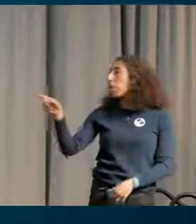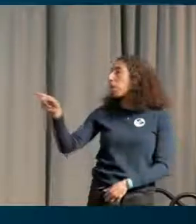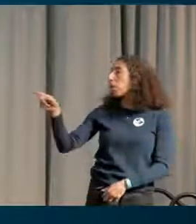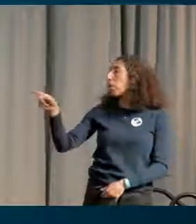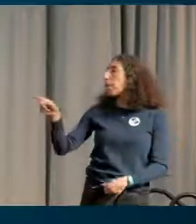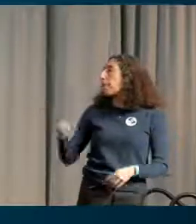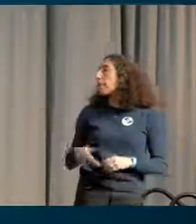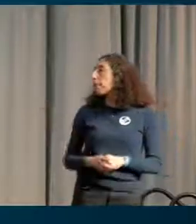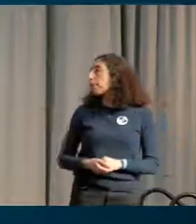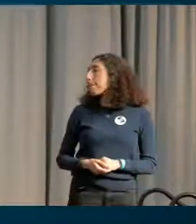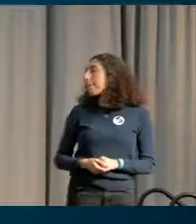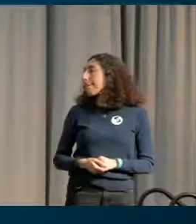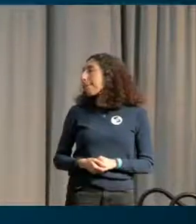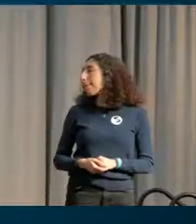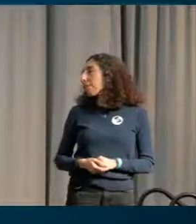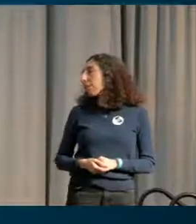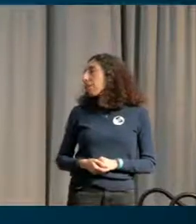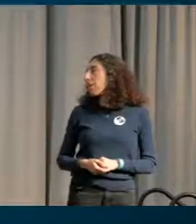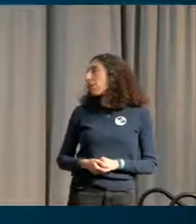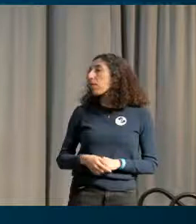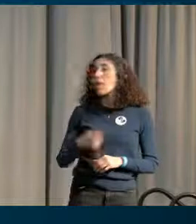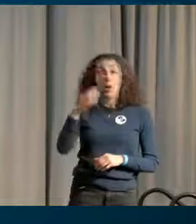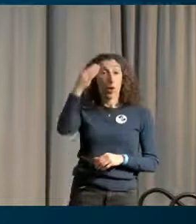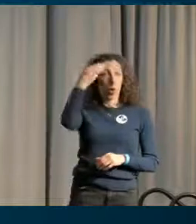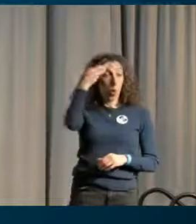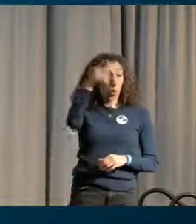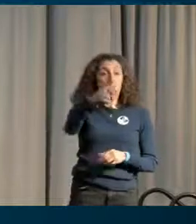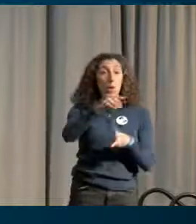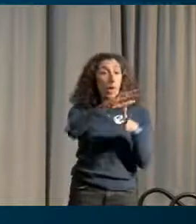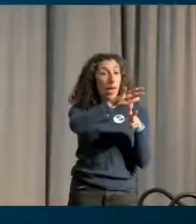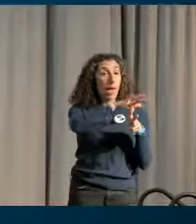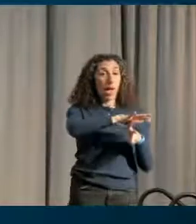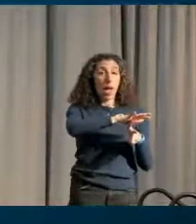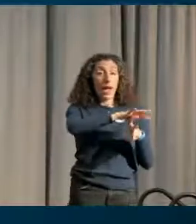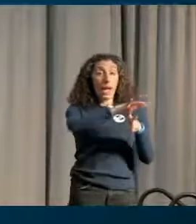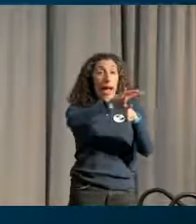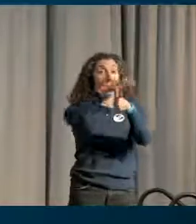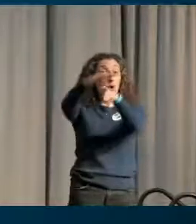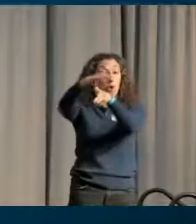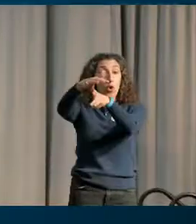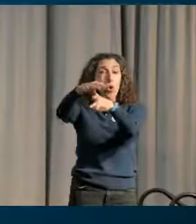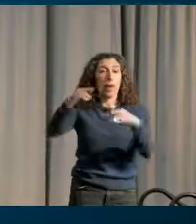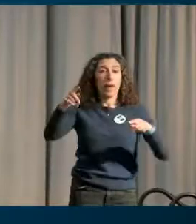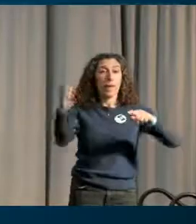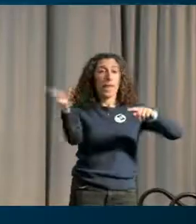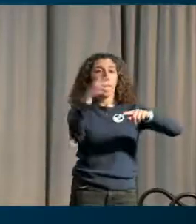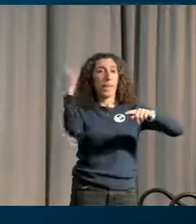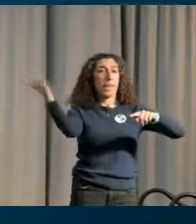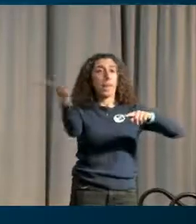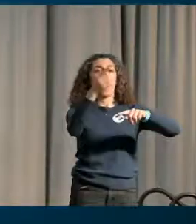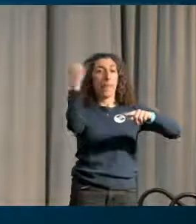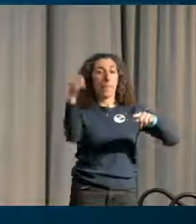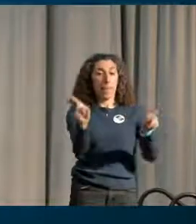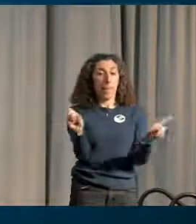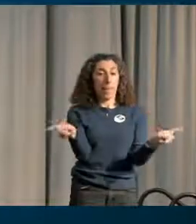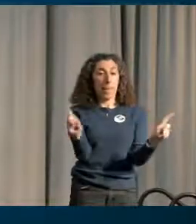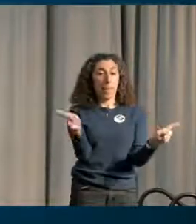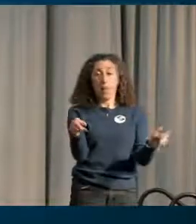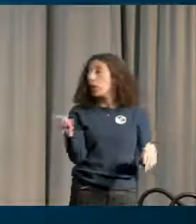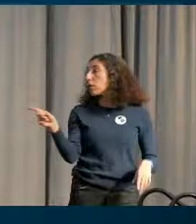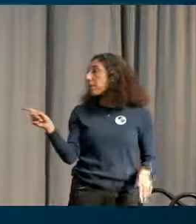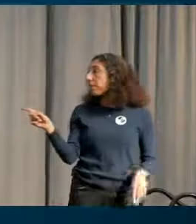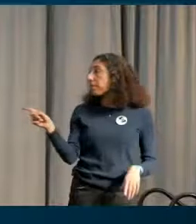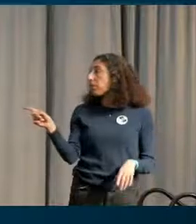helicopters because their propellers are on the top. So I have a propeller here. And what I'm going to do, I'm going to spin it. And